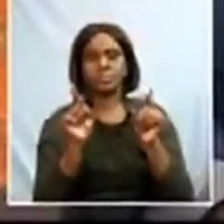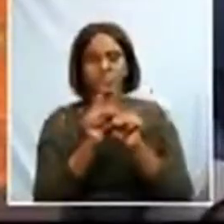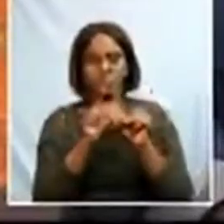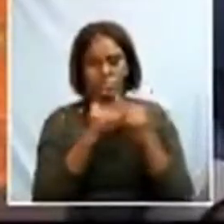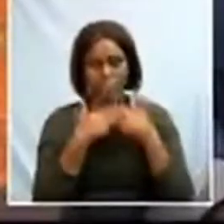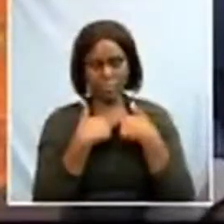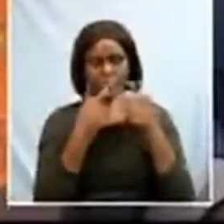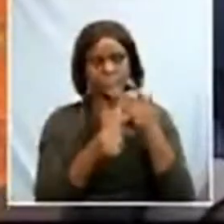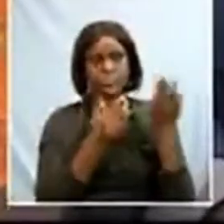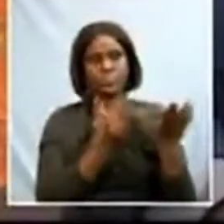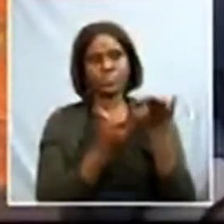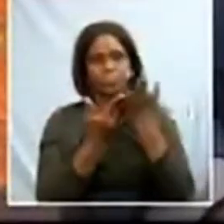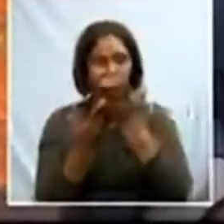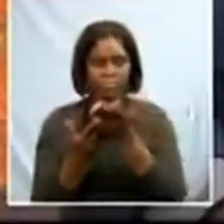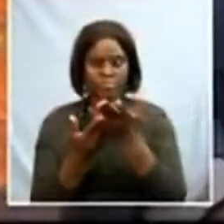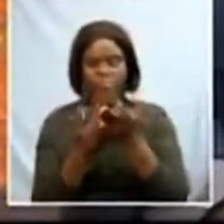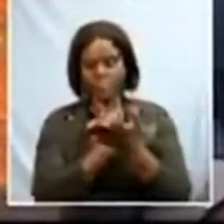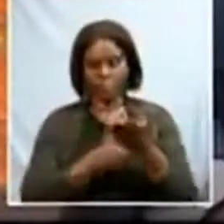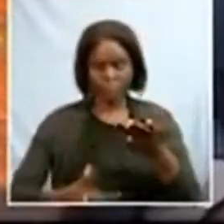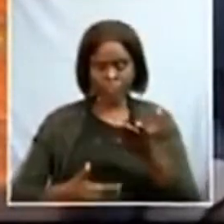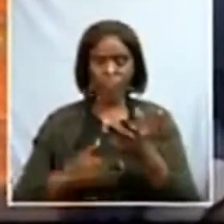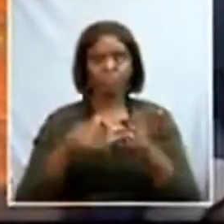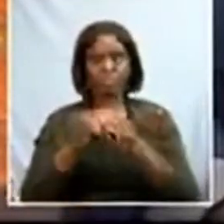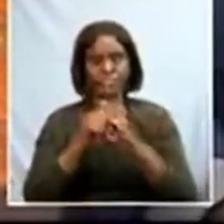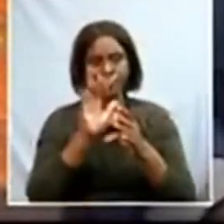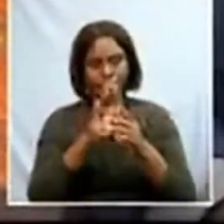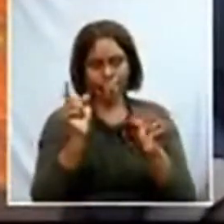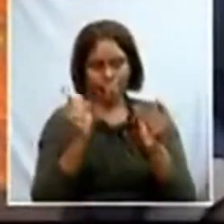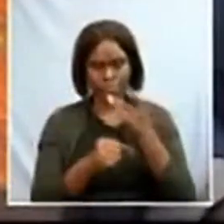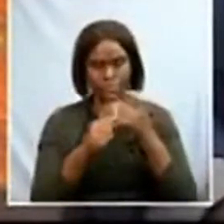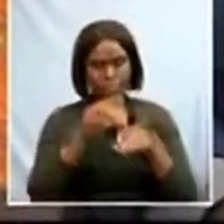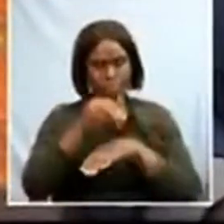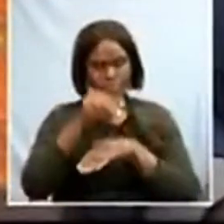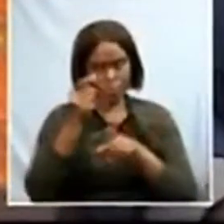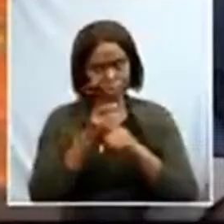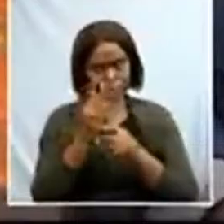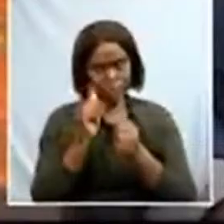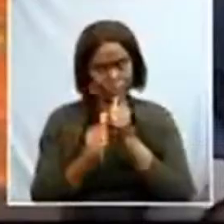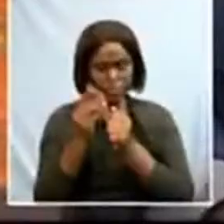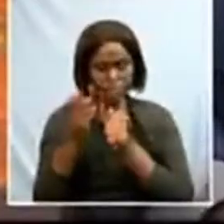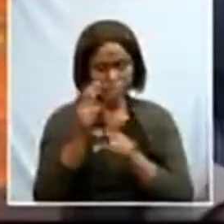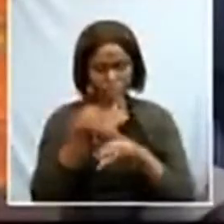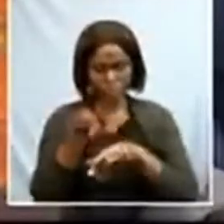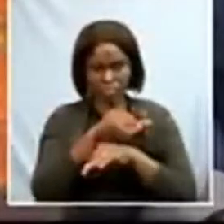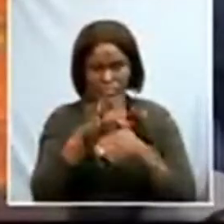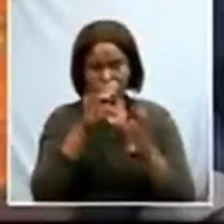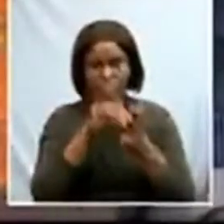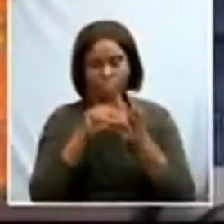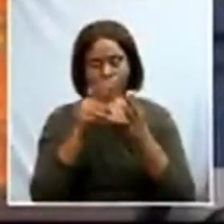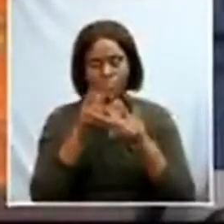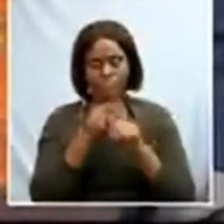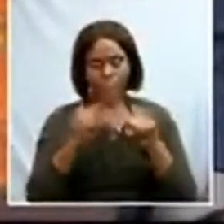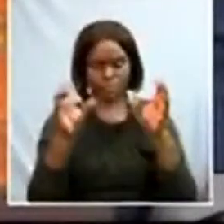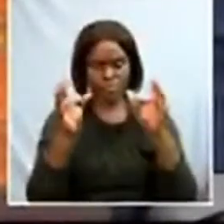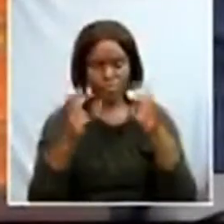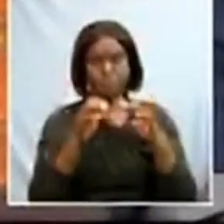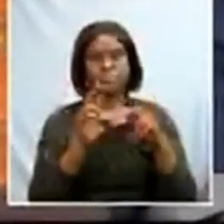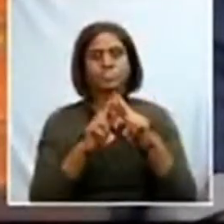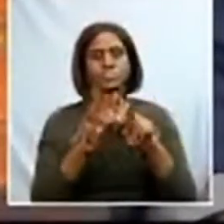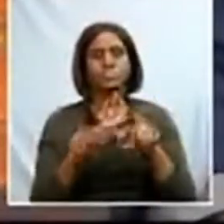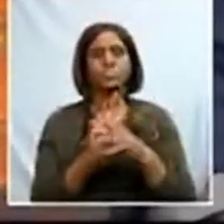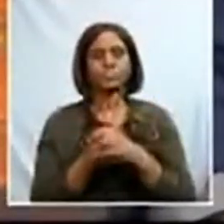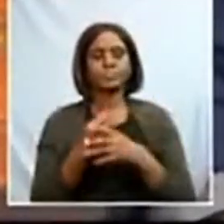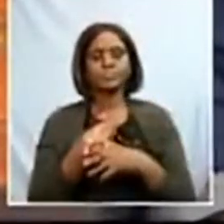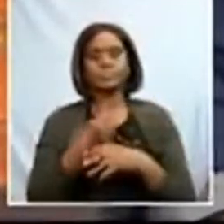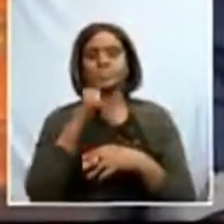have also taken seriously into consideration the counsel that has been given over the matter by this committee. And Chair,